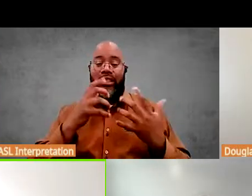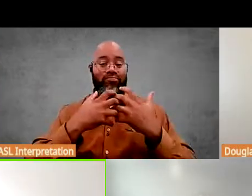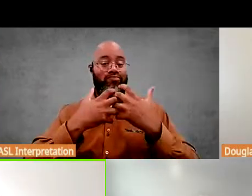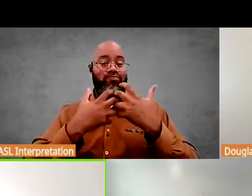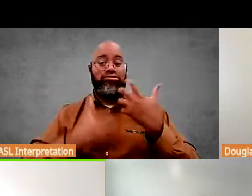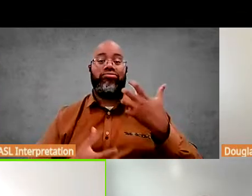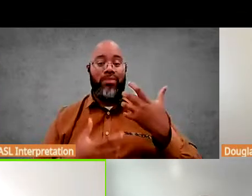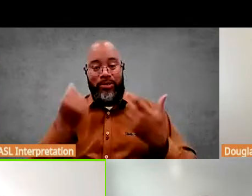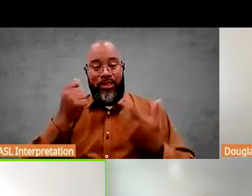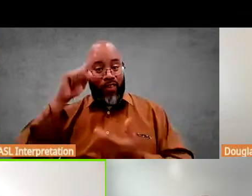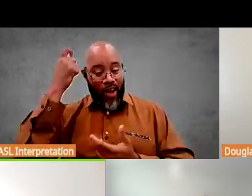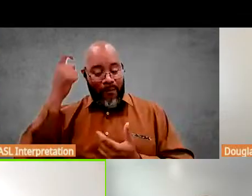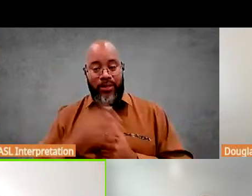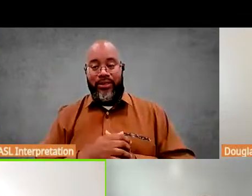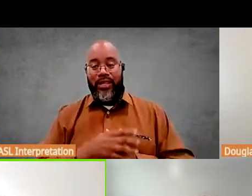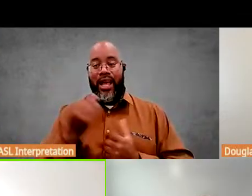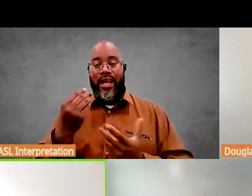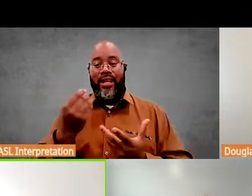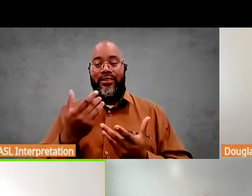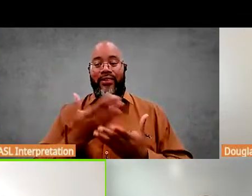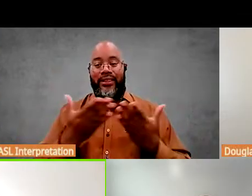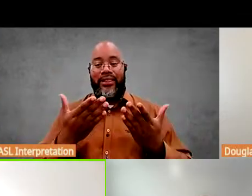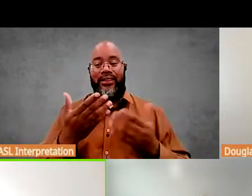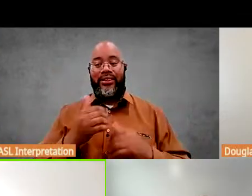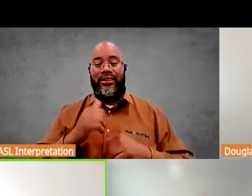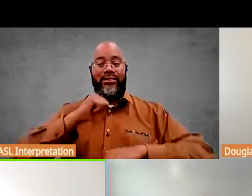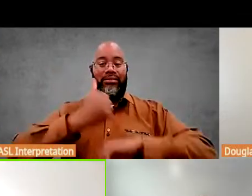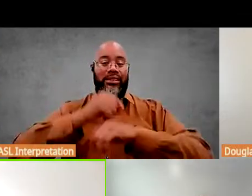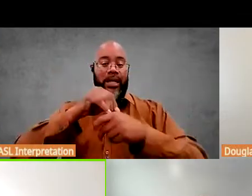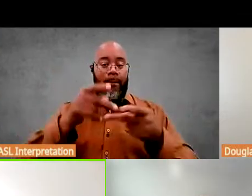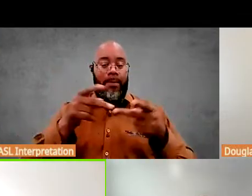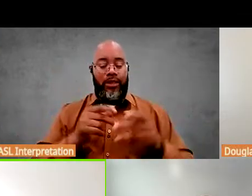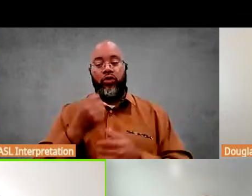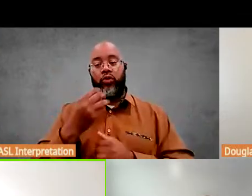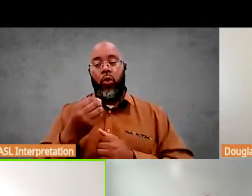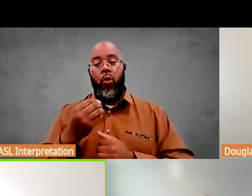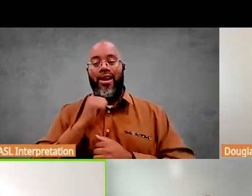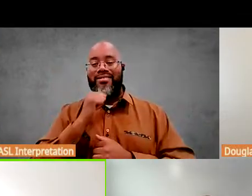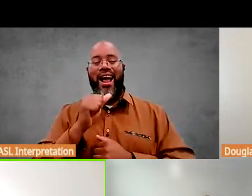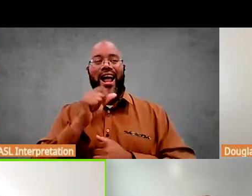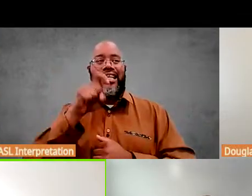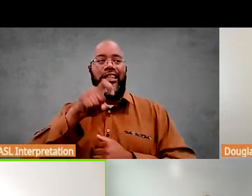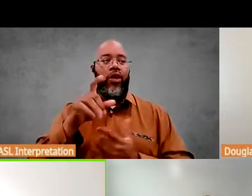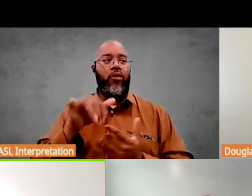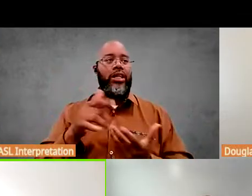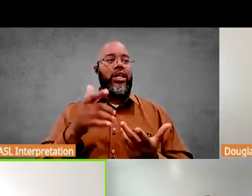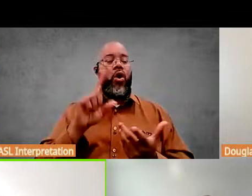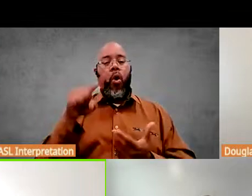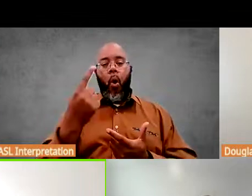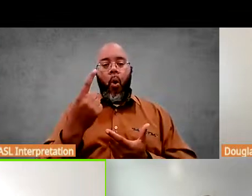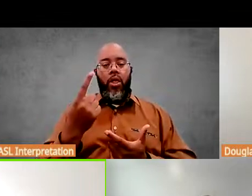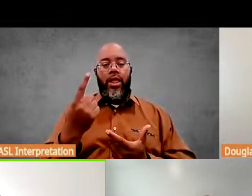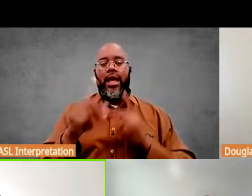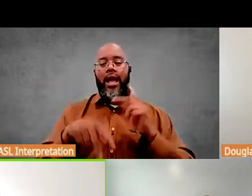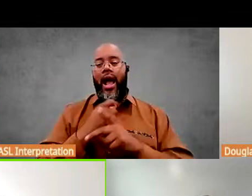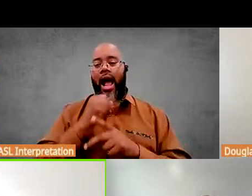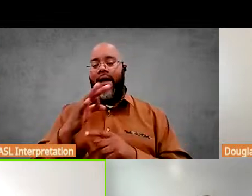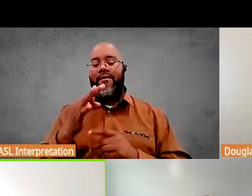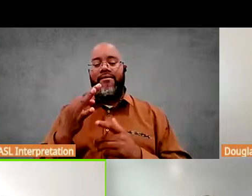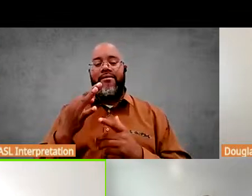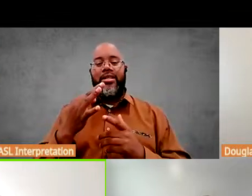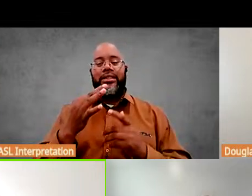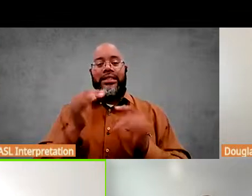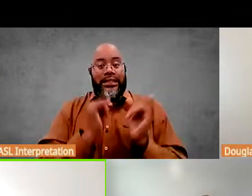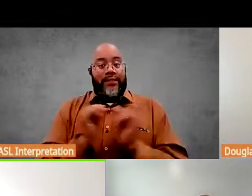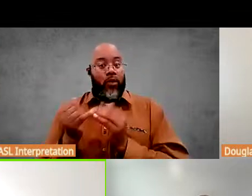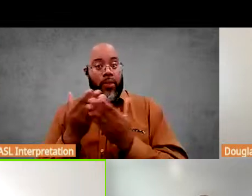of the government and kind of things being put into place. So it's not necessarily only a kind of individual